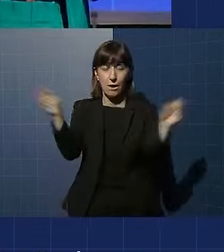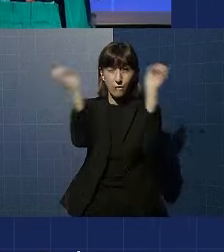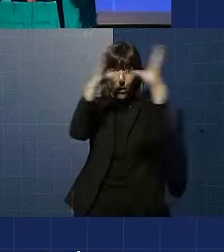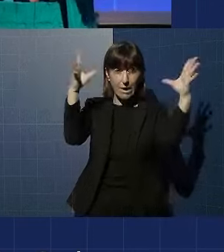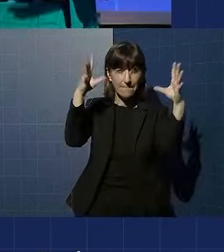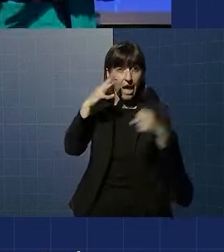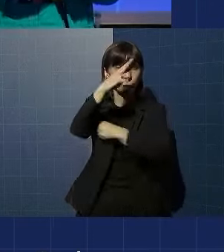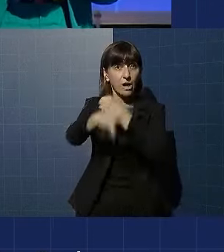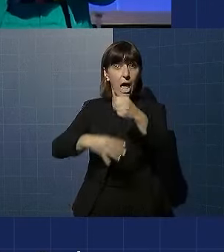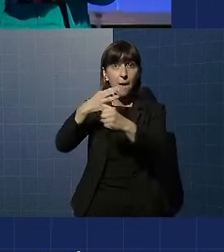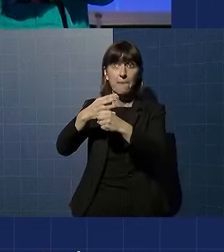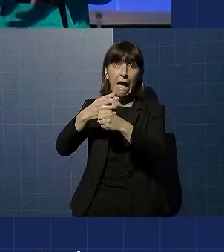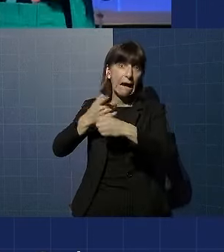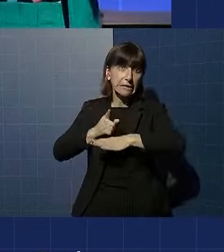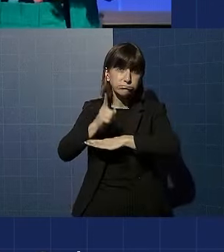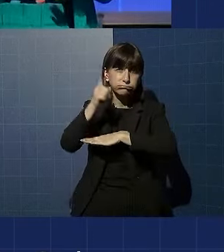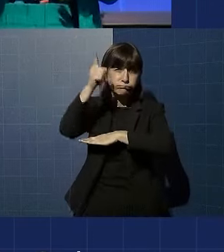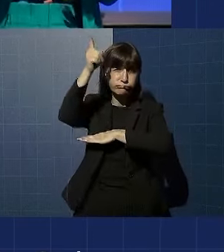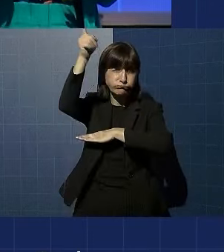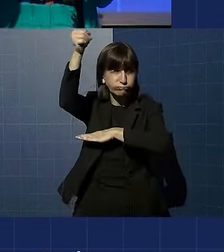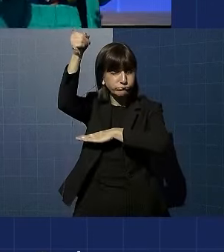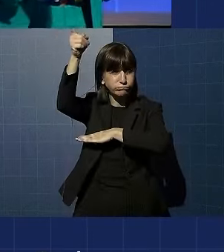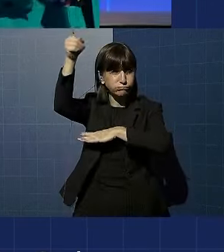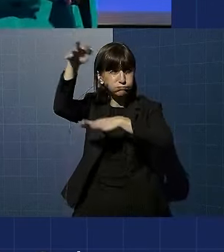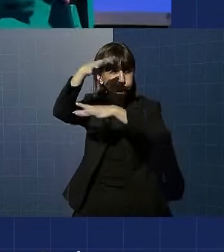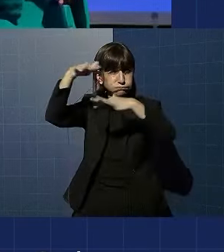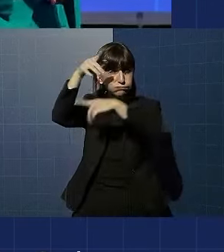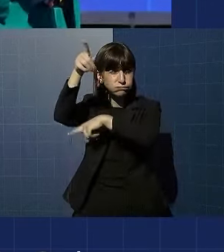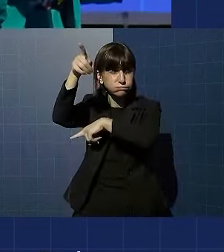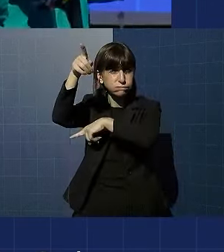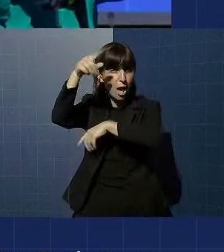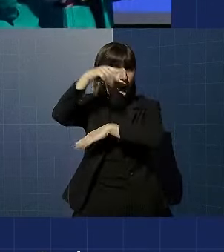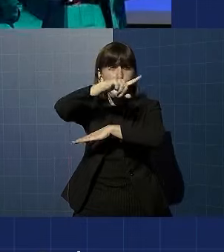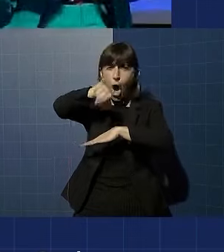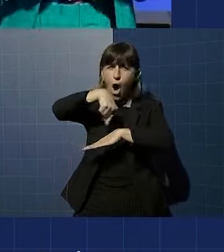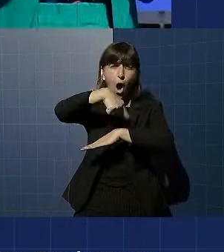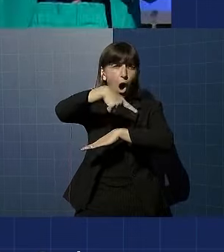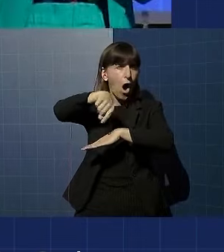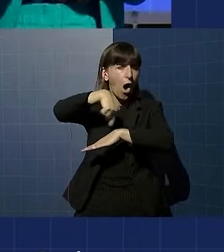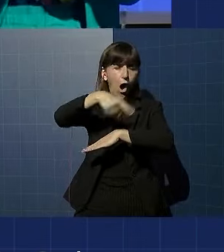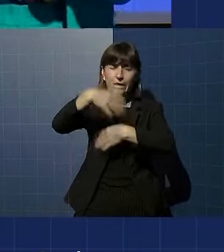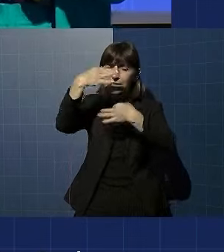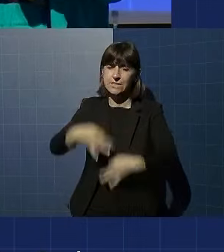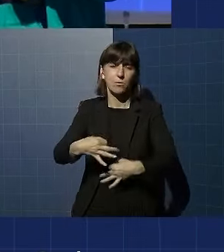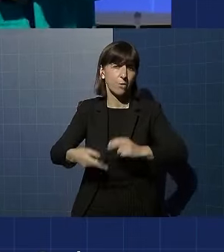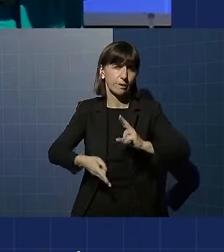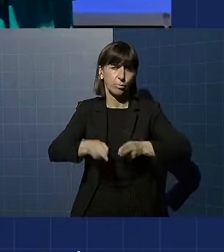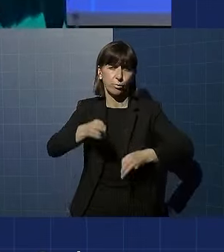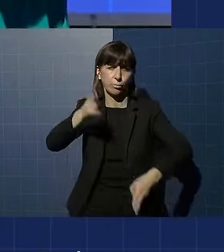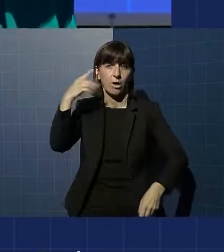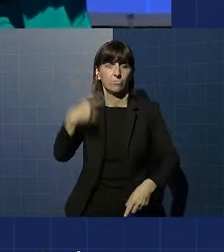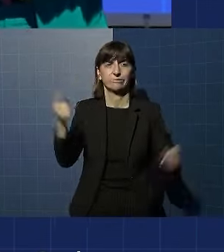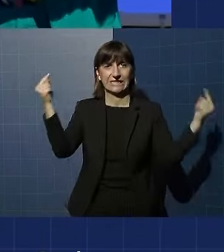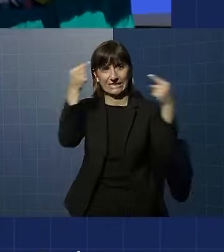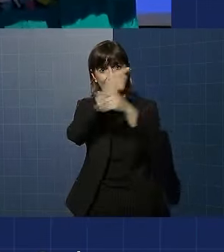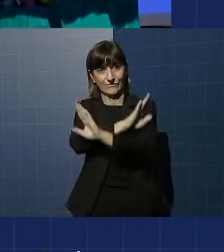But this makes it, of course, very difficult. And on top of that, because they exercise so much, they consume a lot of calories. And